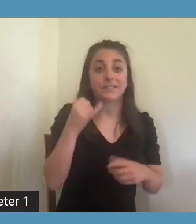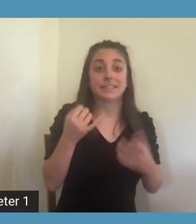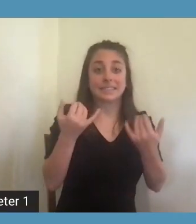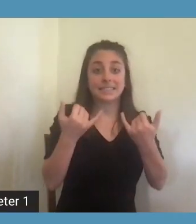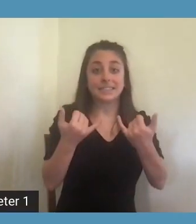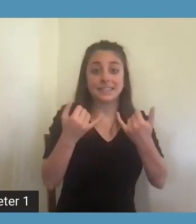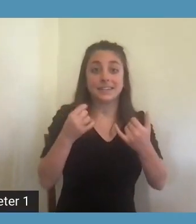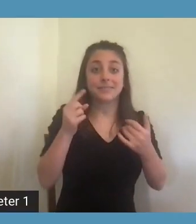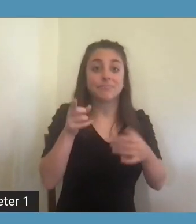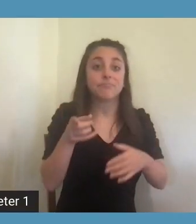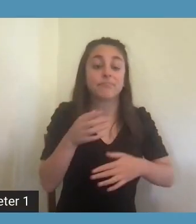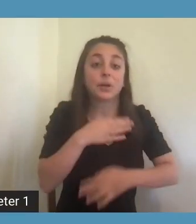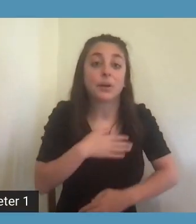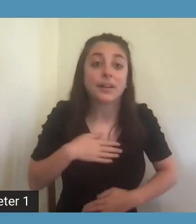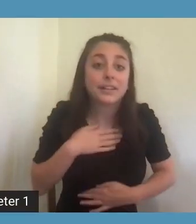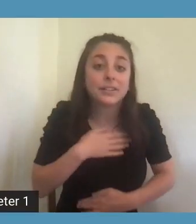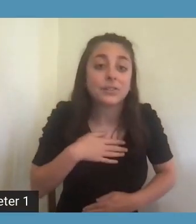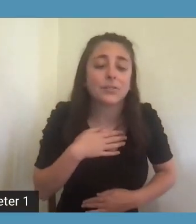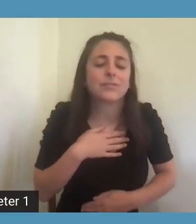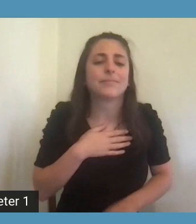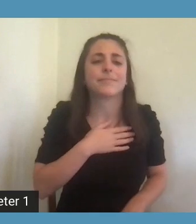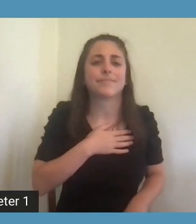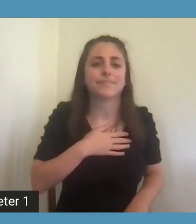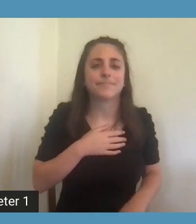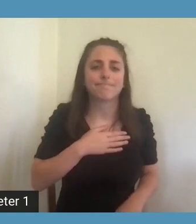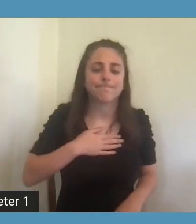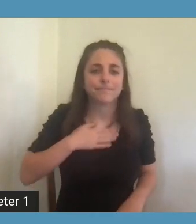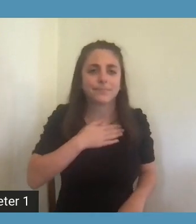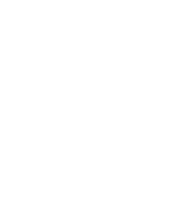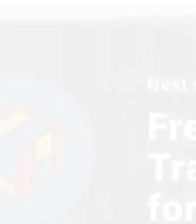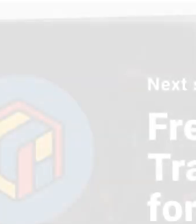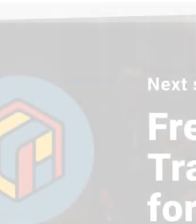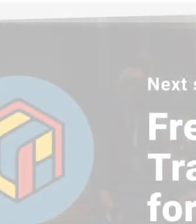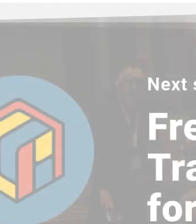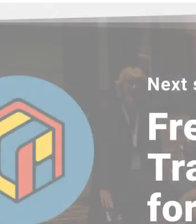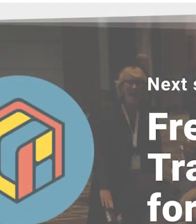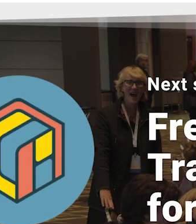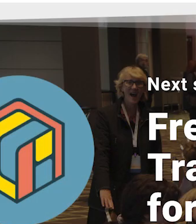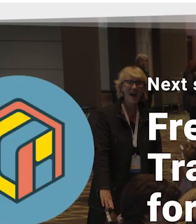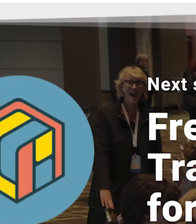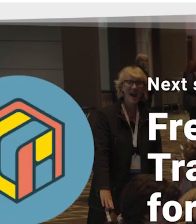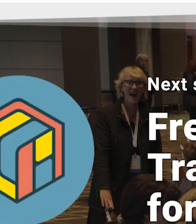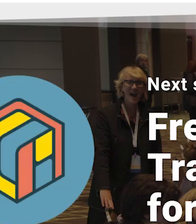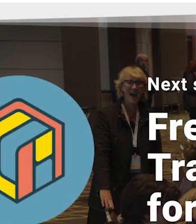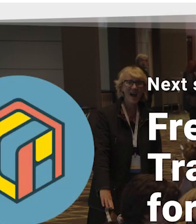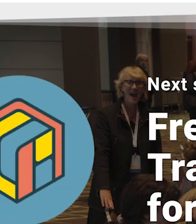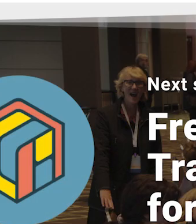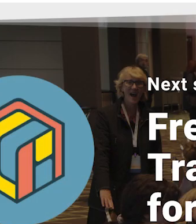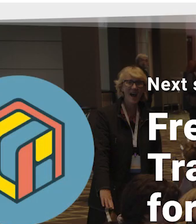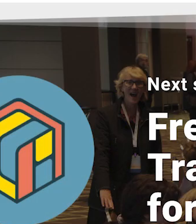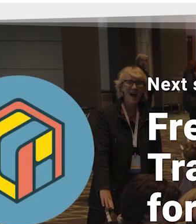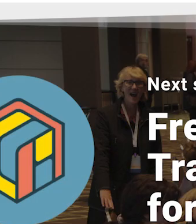then please do us a favor and share it with your network. Definitely stay tuned to the